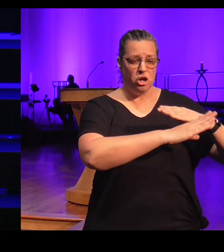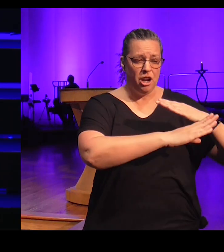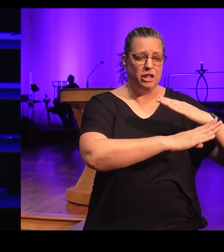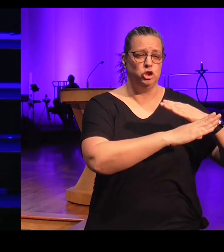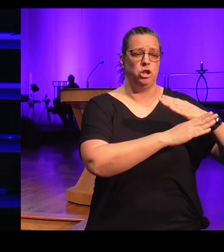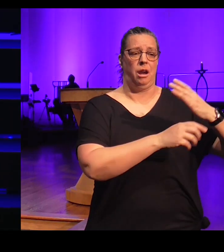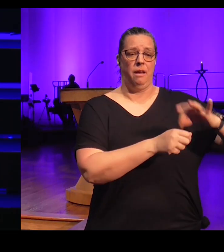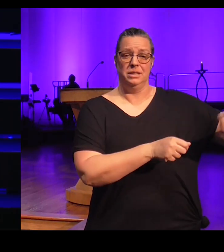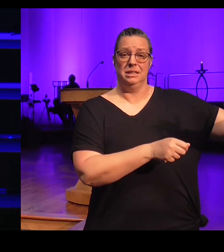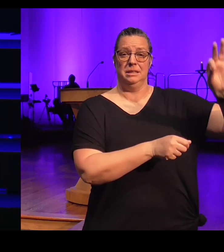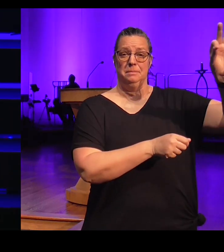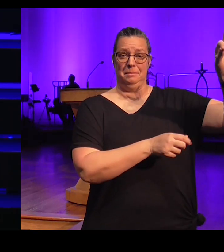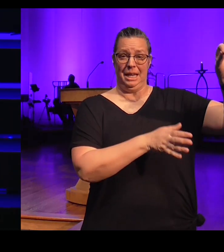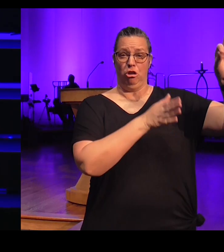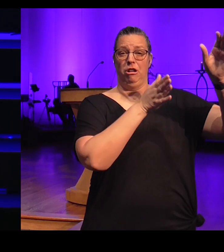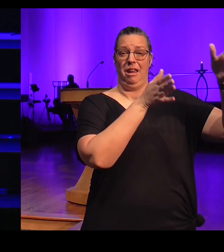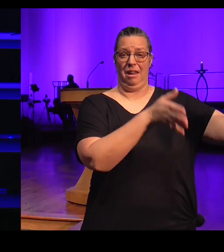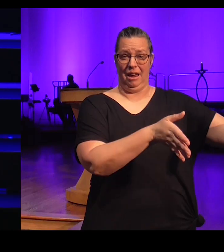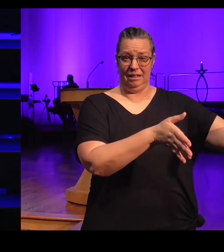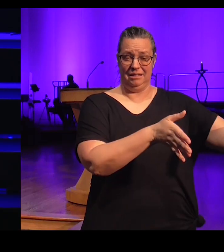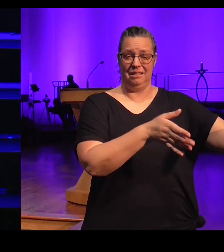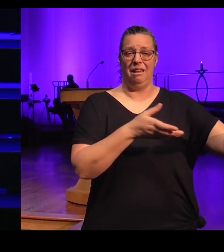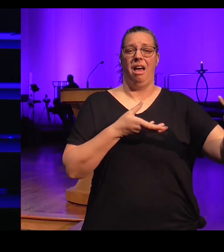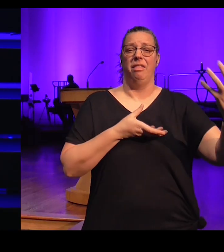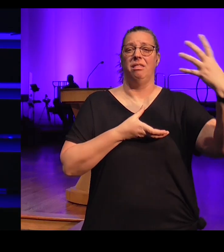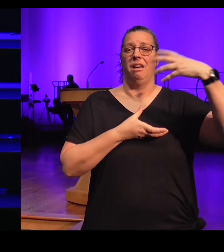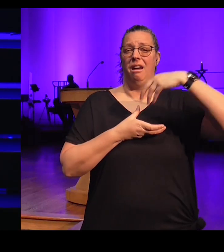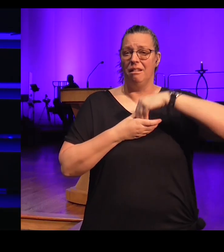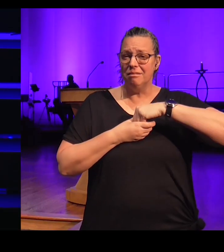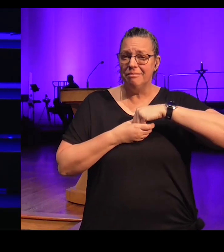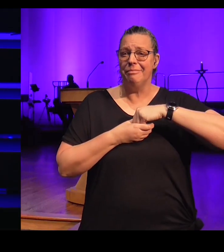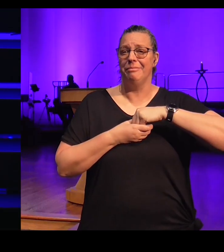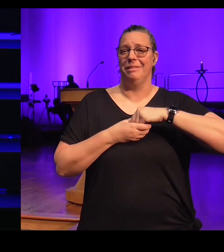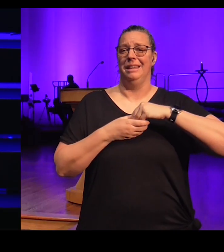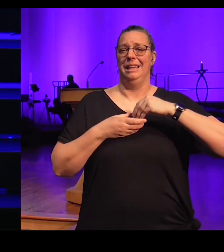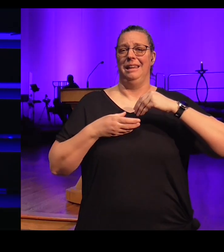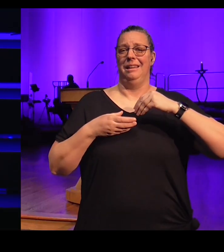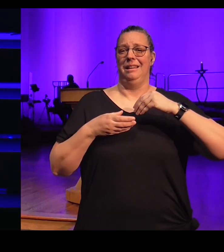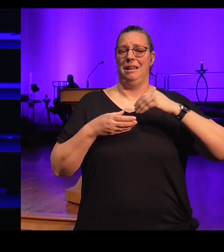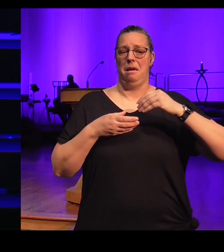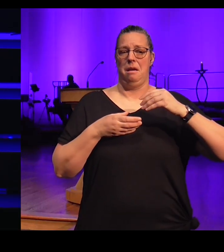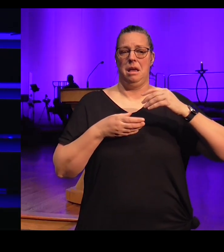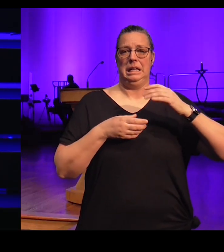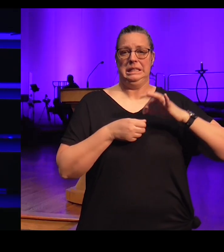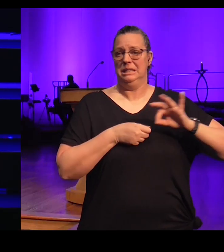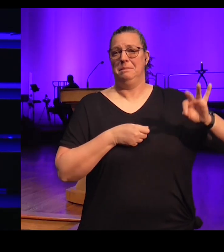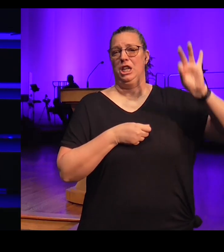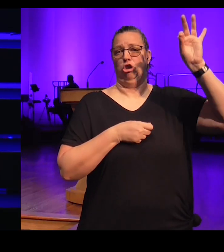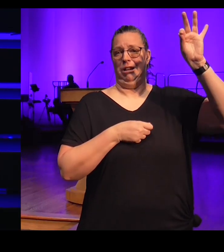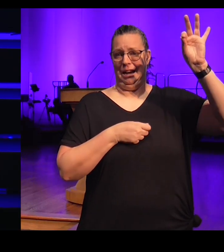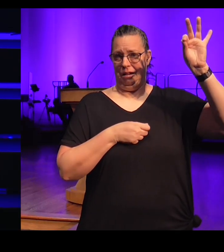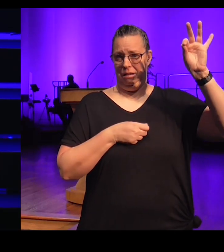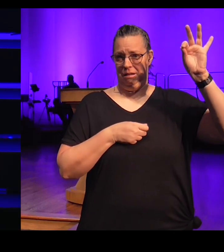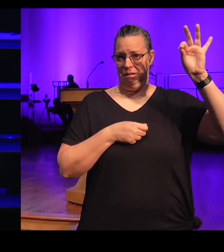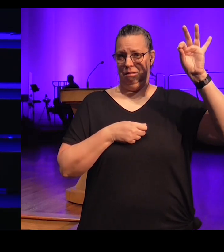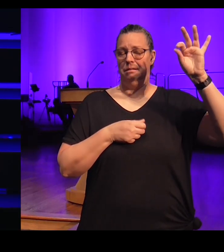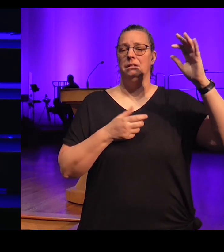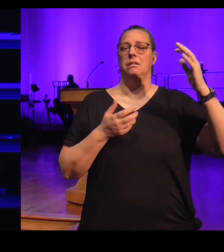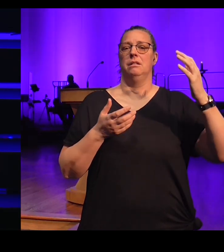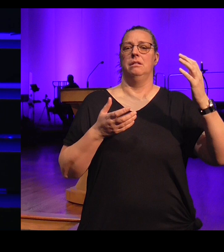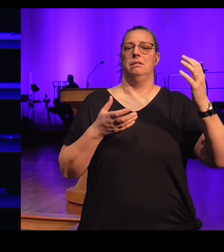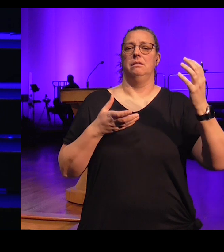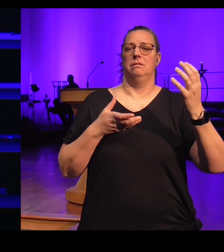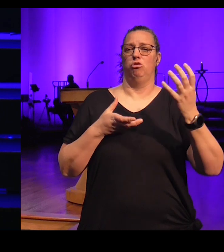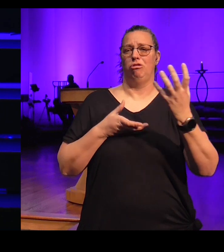Spirit, the all-encompassing beingness of Spirit, taking that